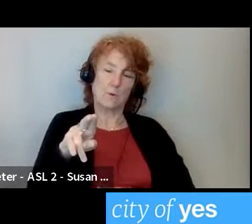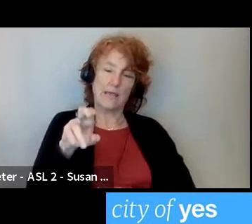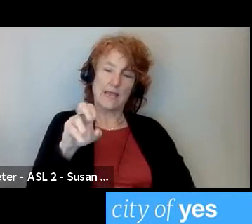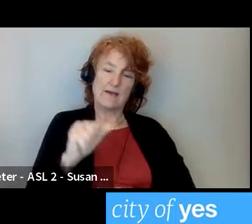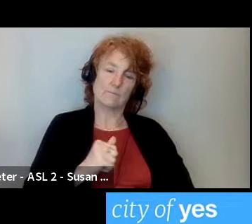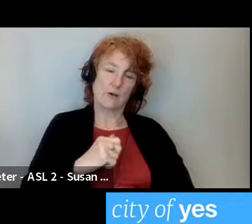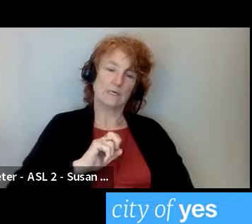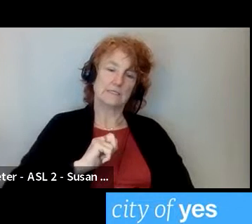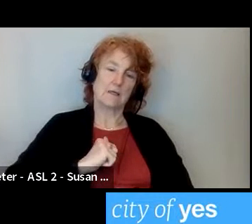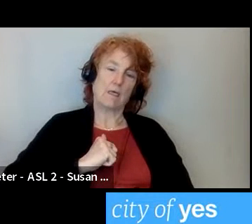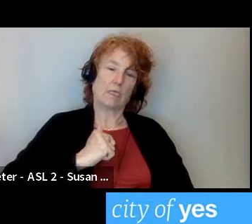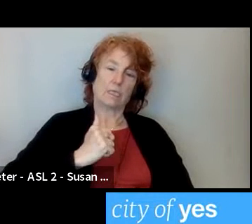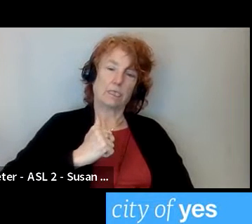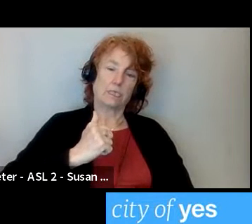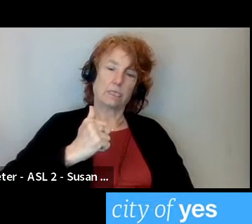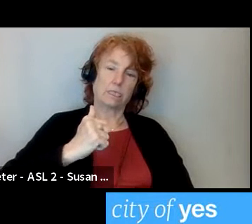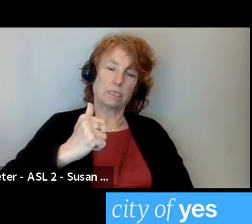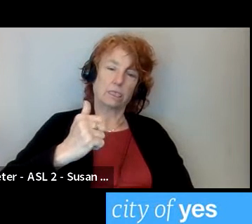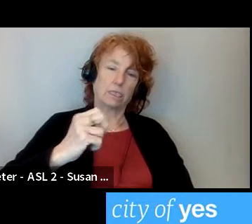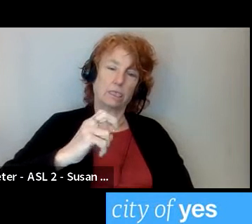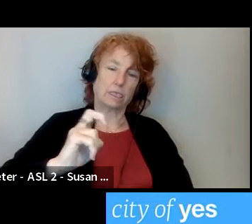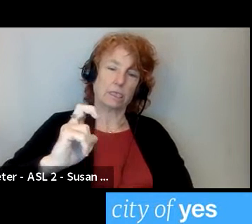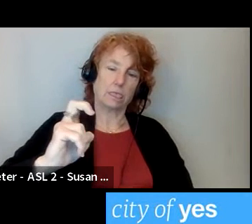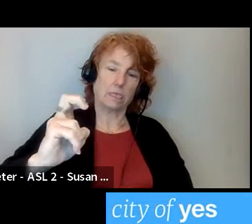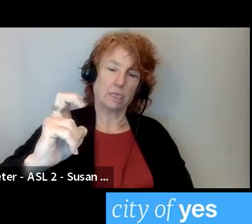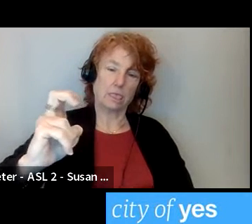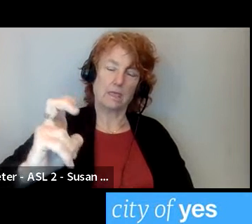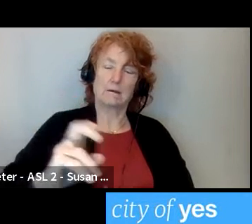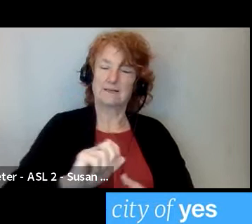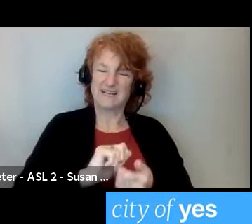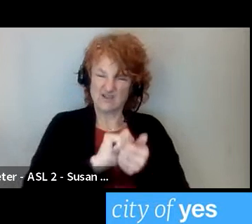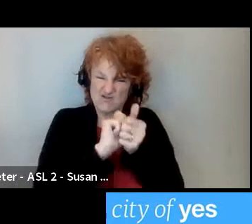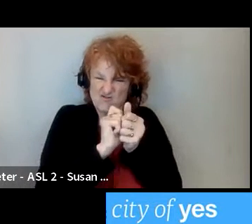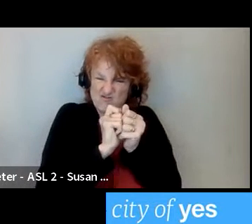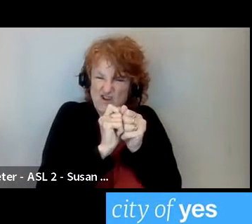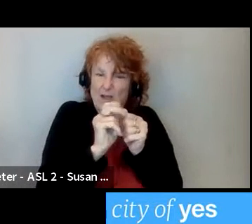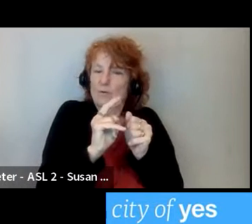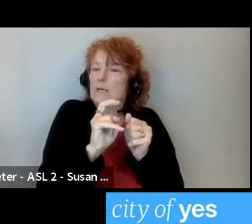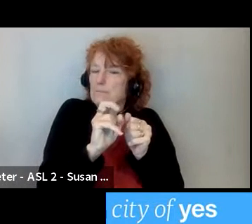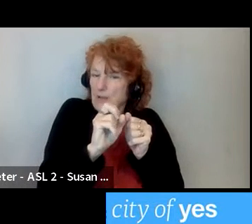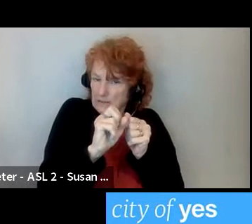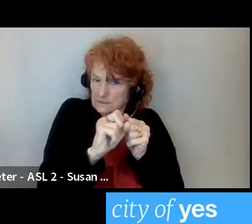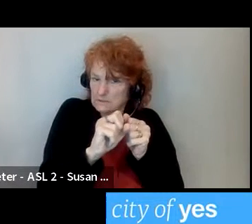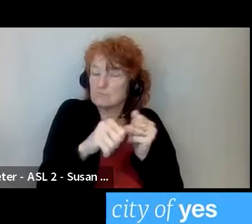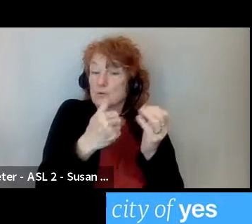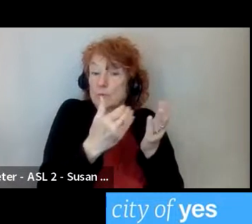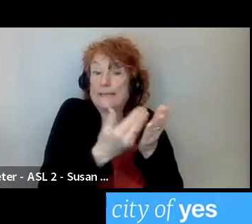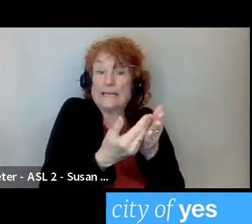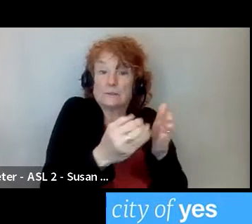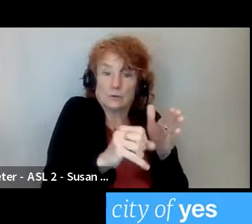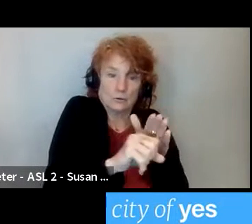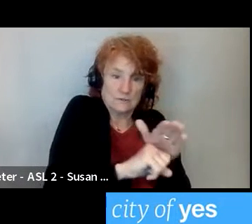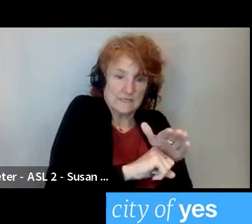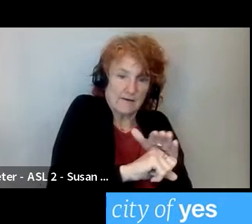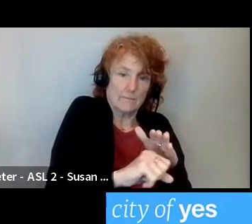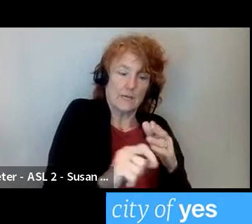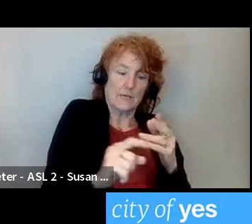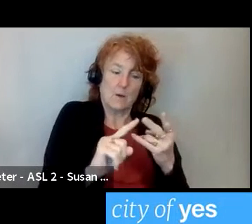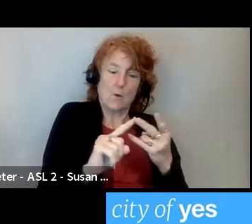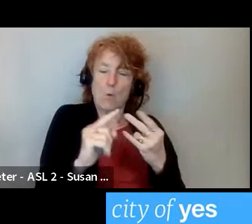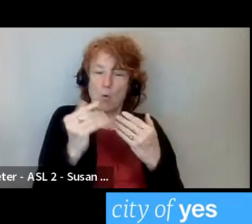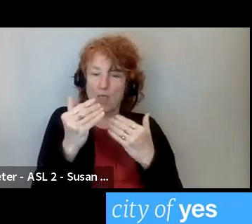on very crowded buses to the subway, or very limited Long Island